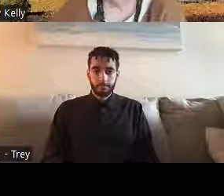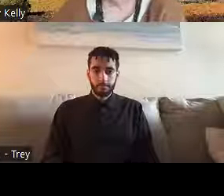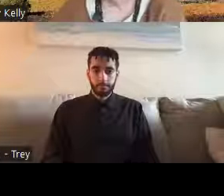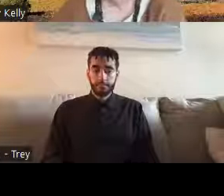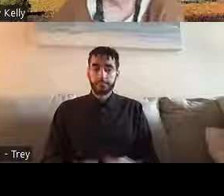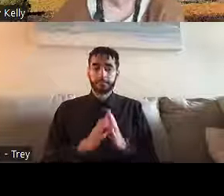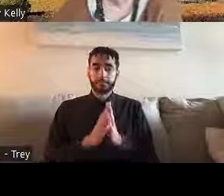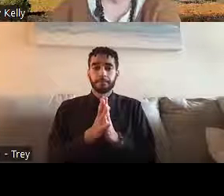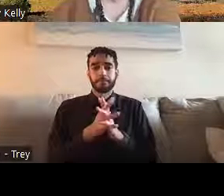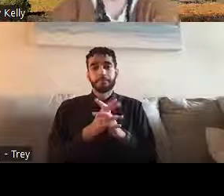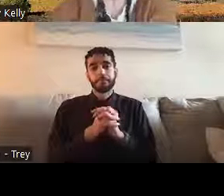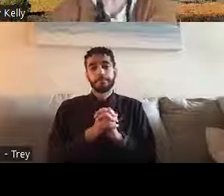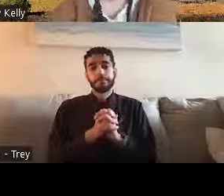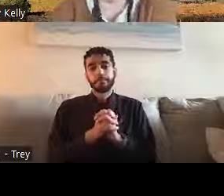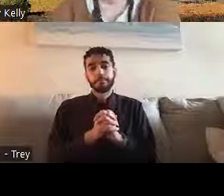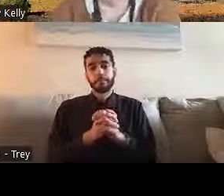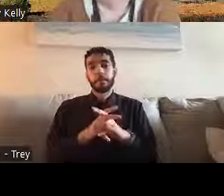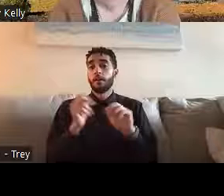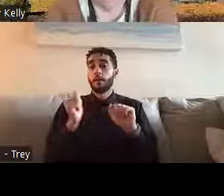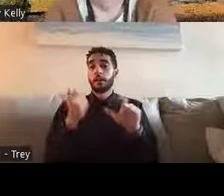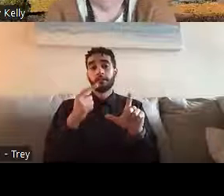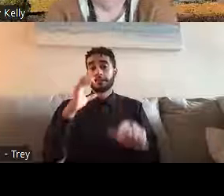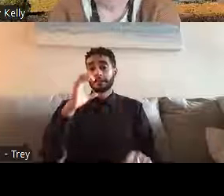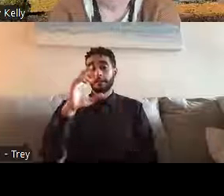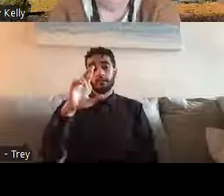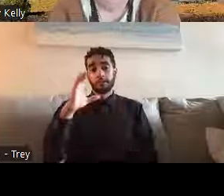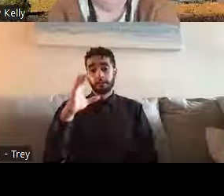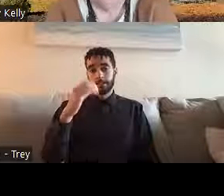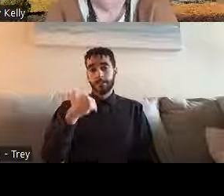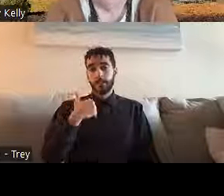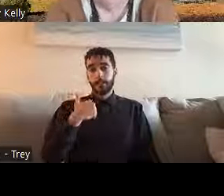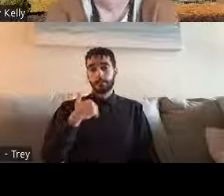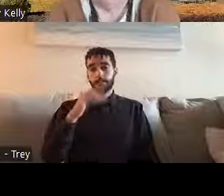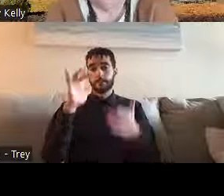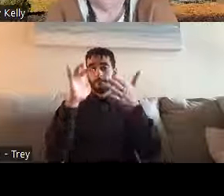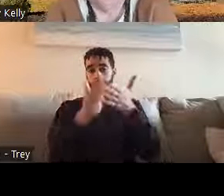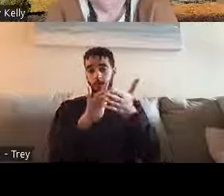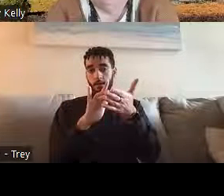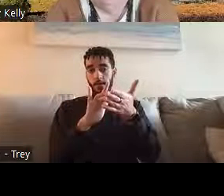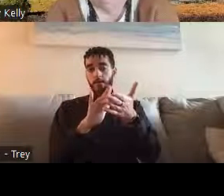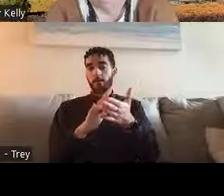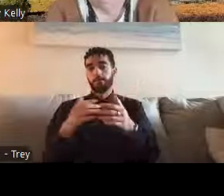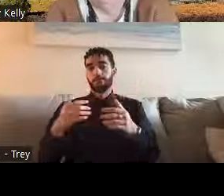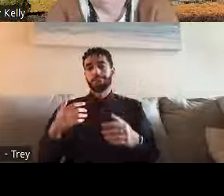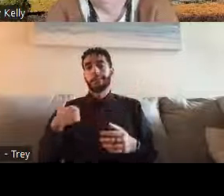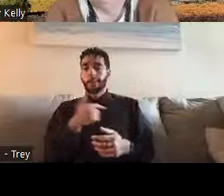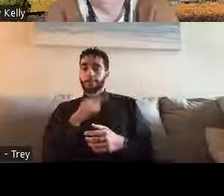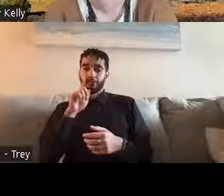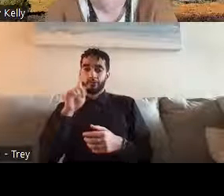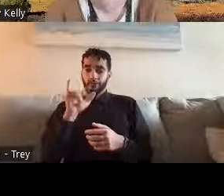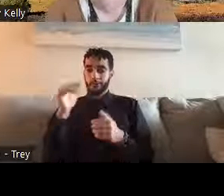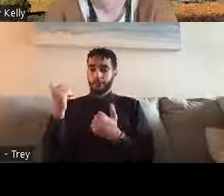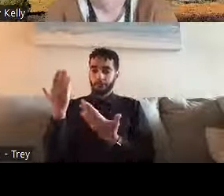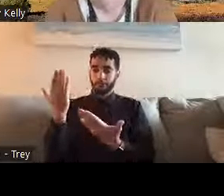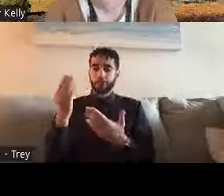Every CRC on their website has a portal that you go through. This is just ours. You can